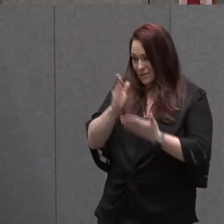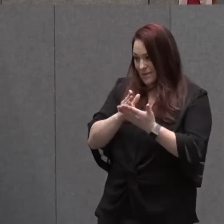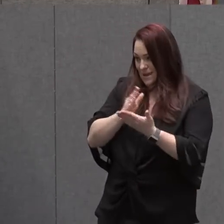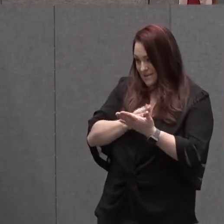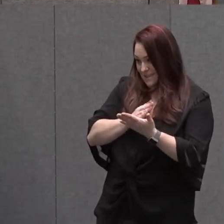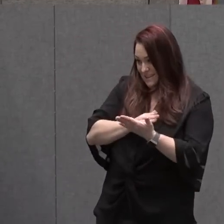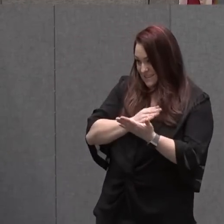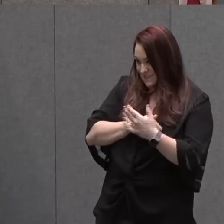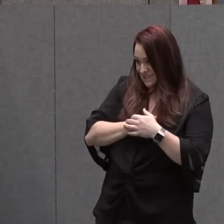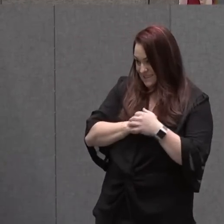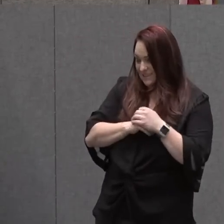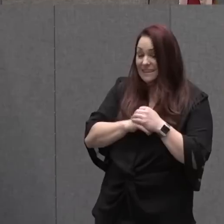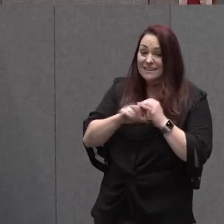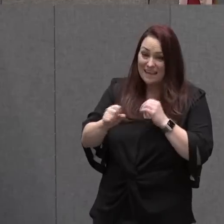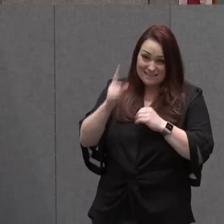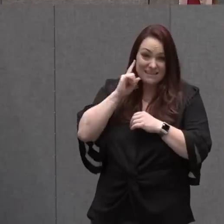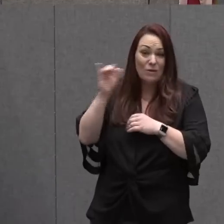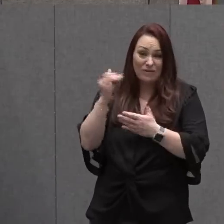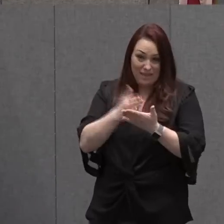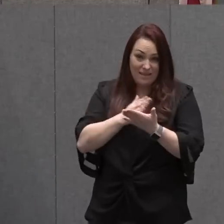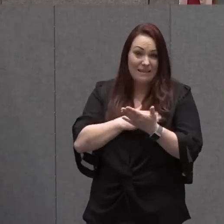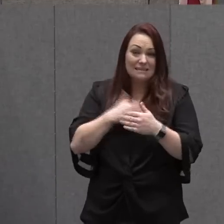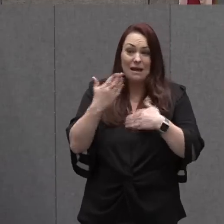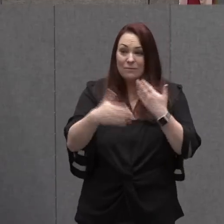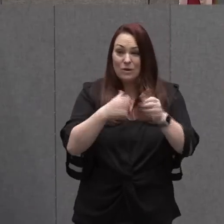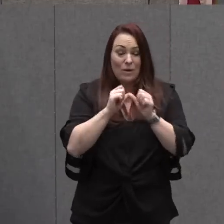list. I'm going to go on.